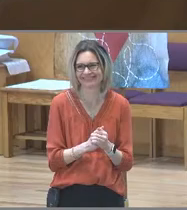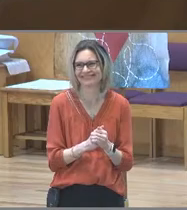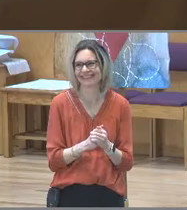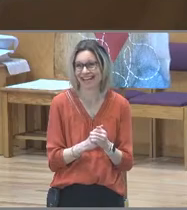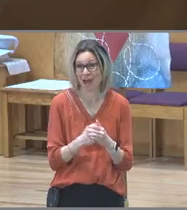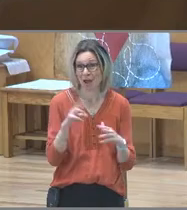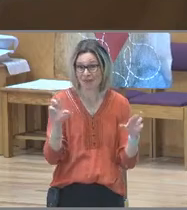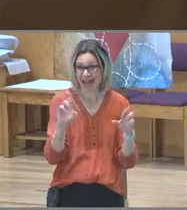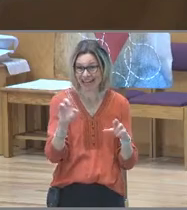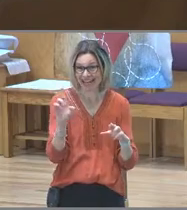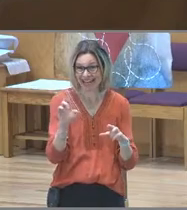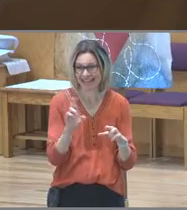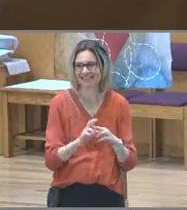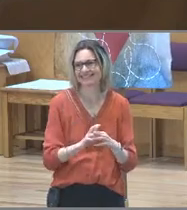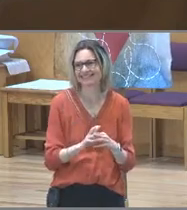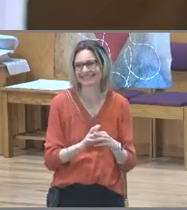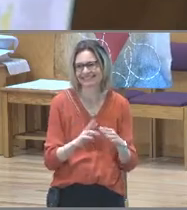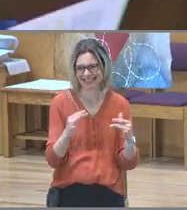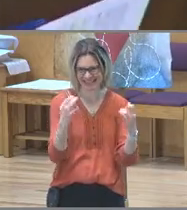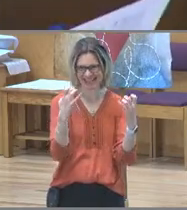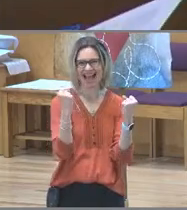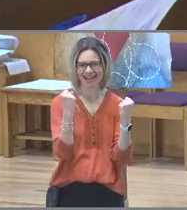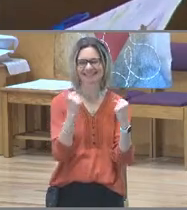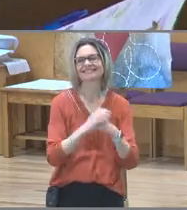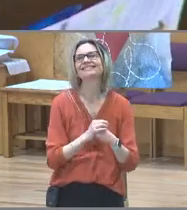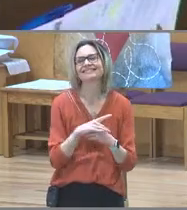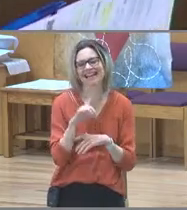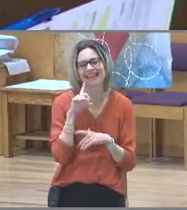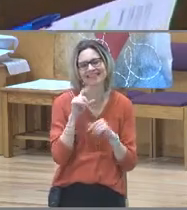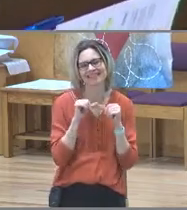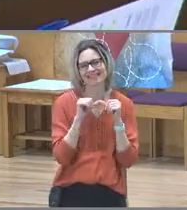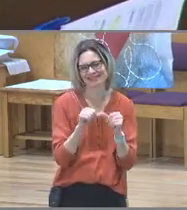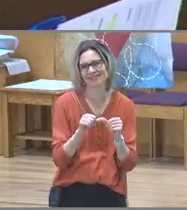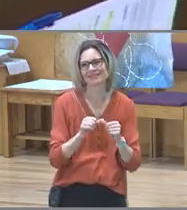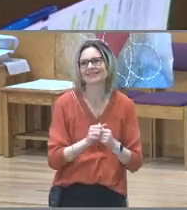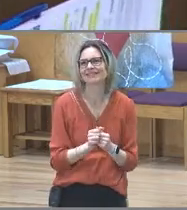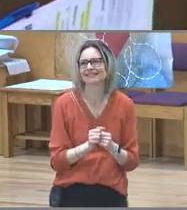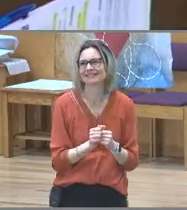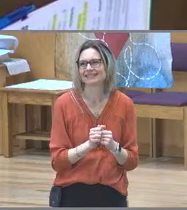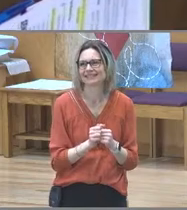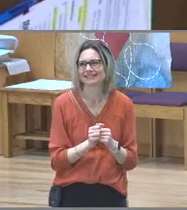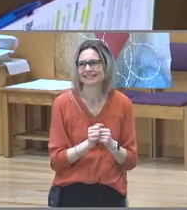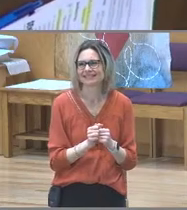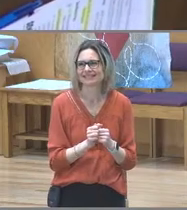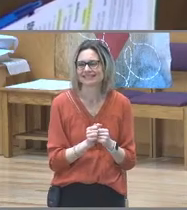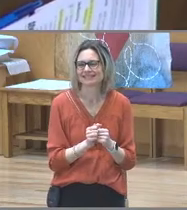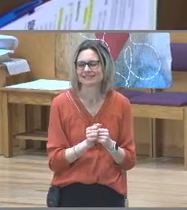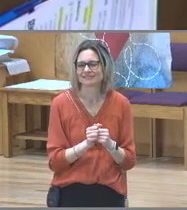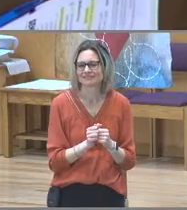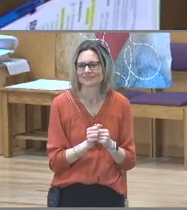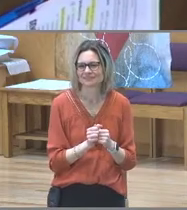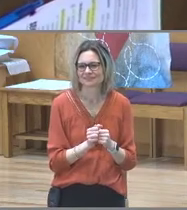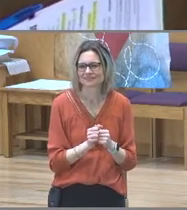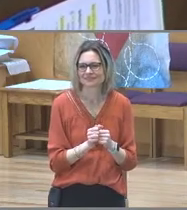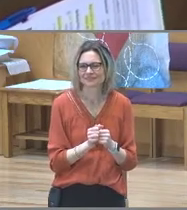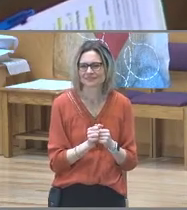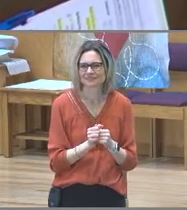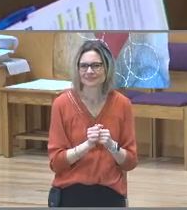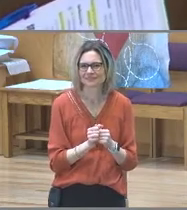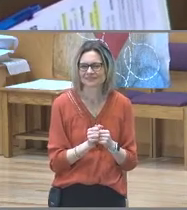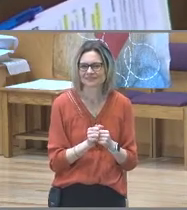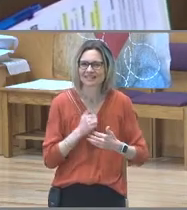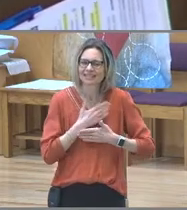Are we ready? Yes. Now I think that we can continue. Again, may you have a wonderful rest